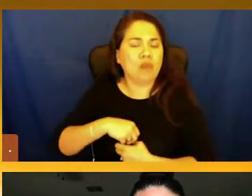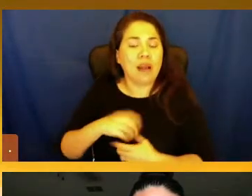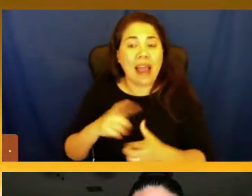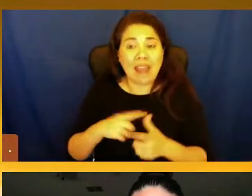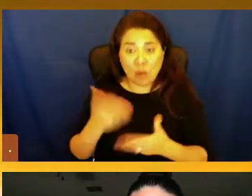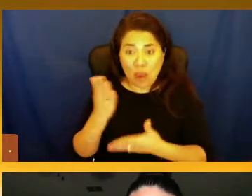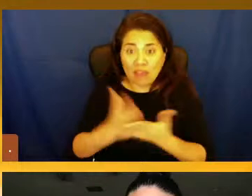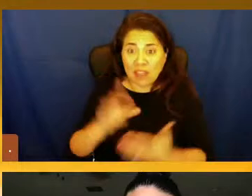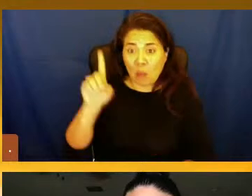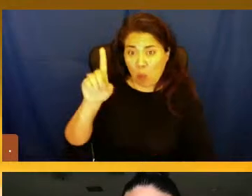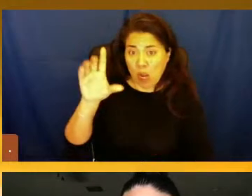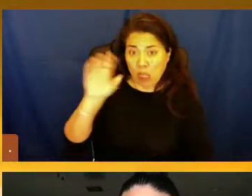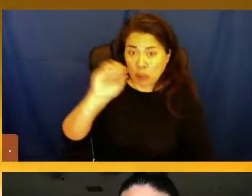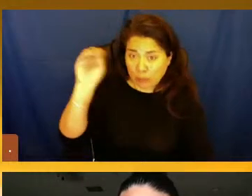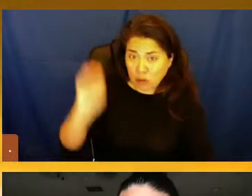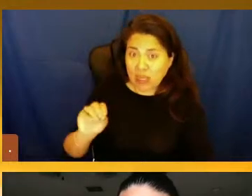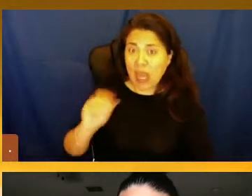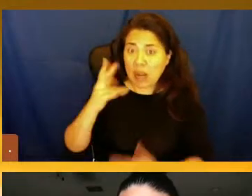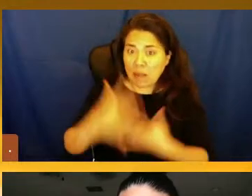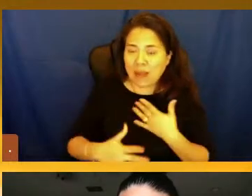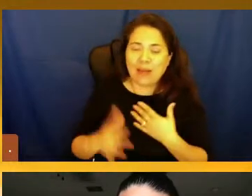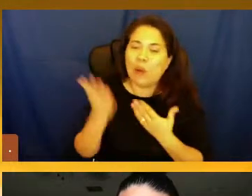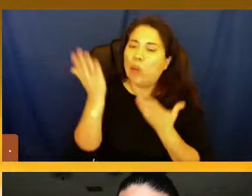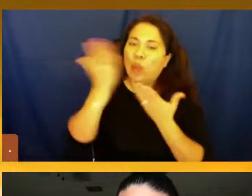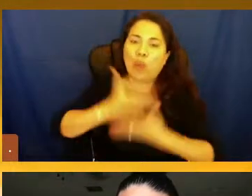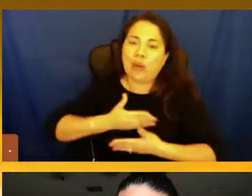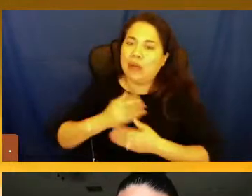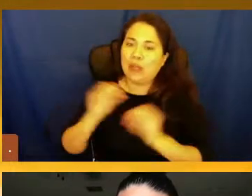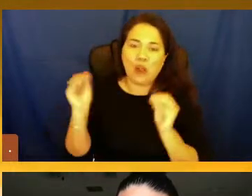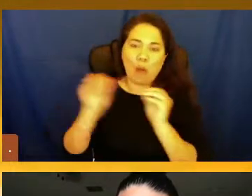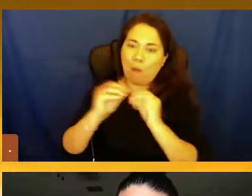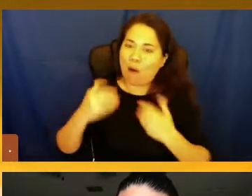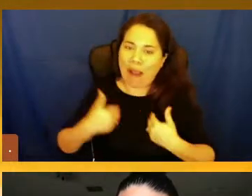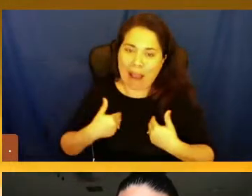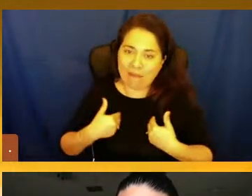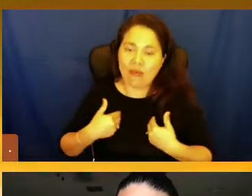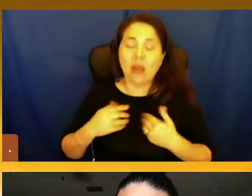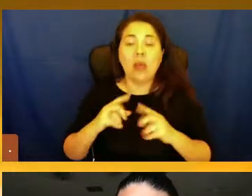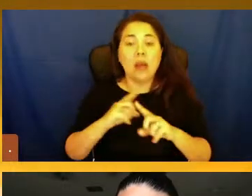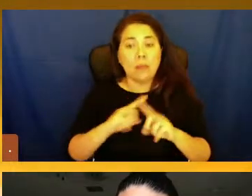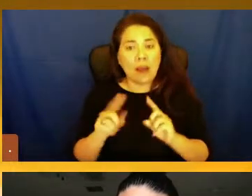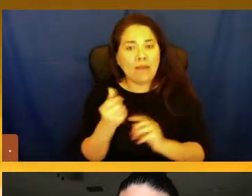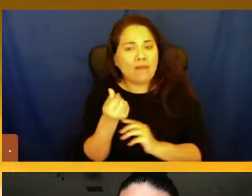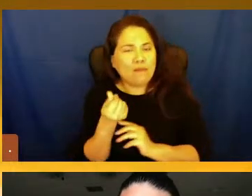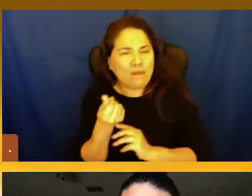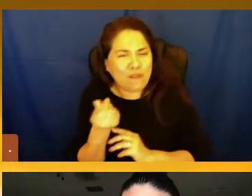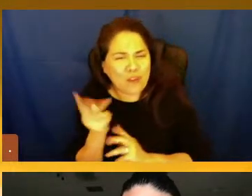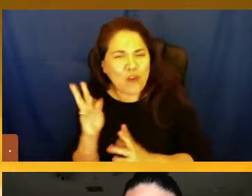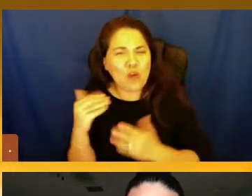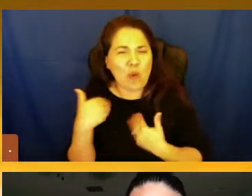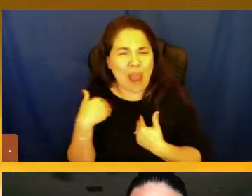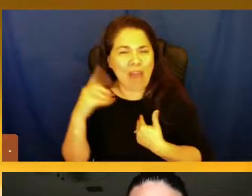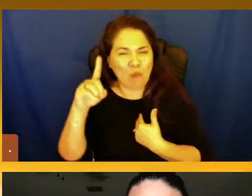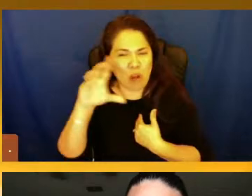100%ers they don't exist anymore primarily, but they're very few and far in between.